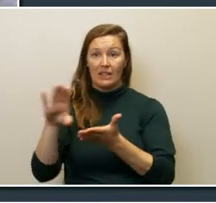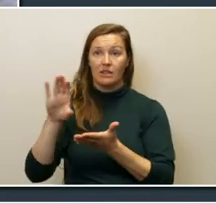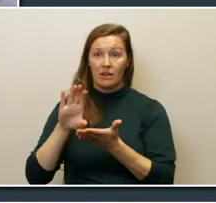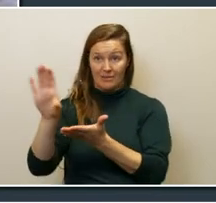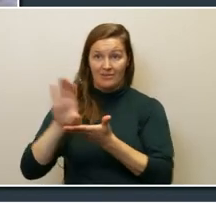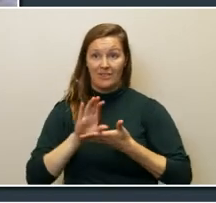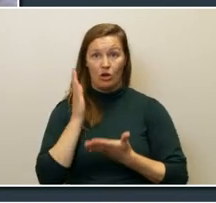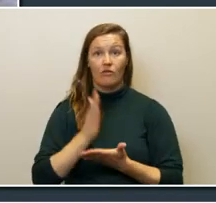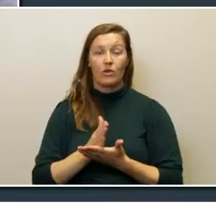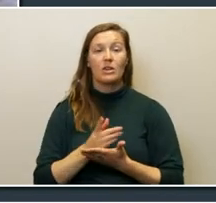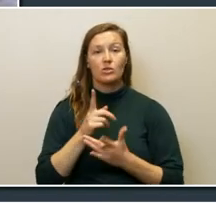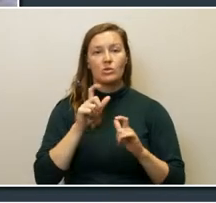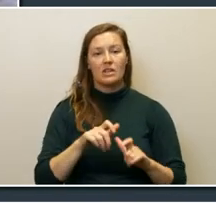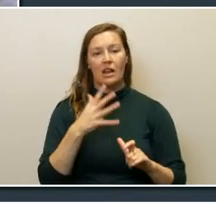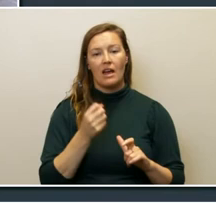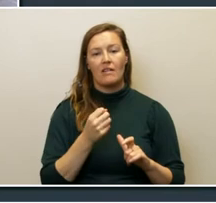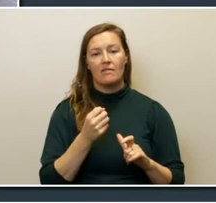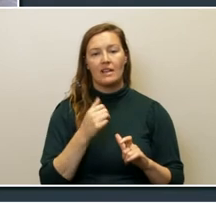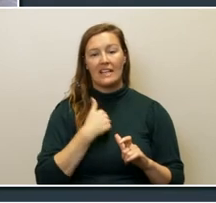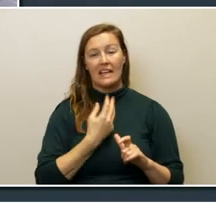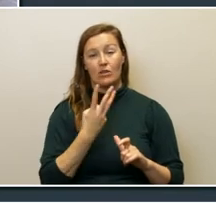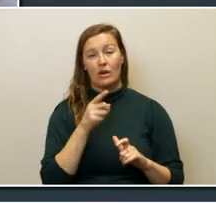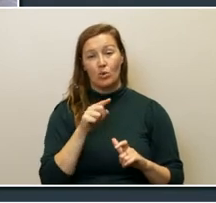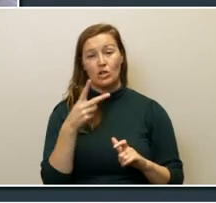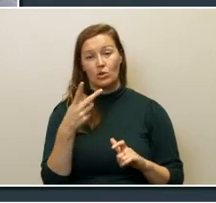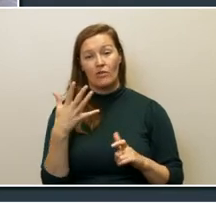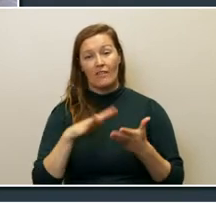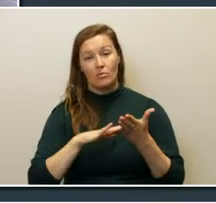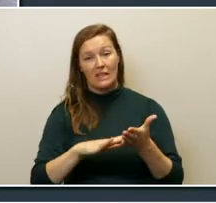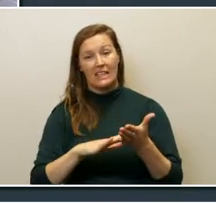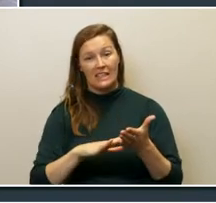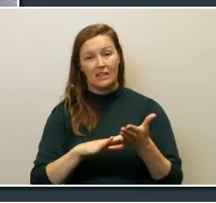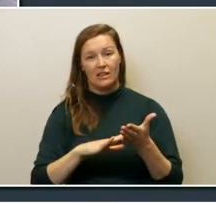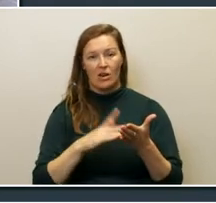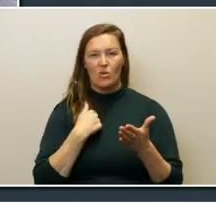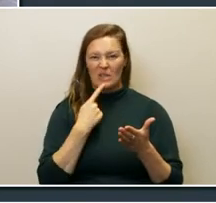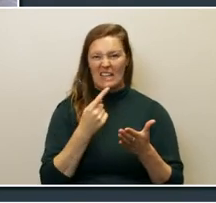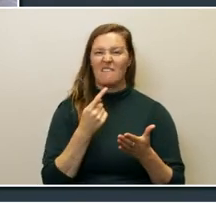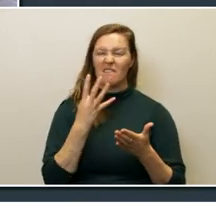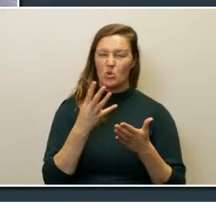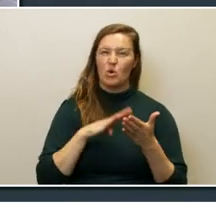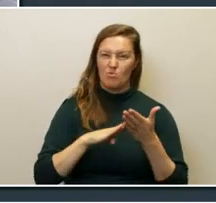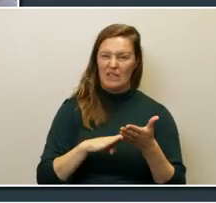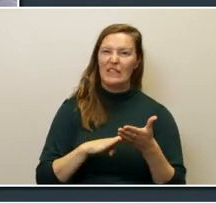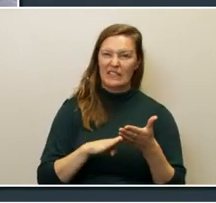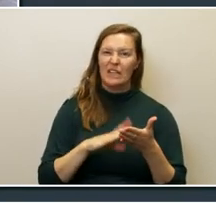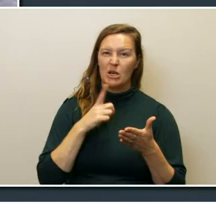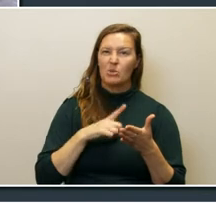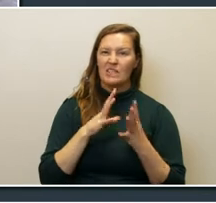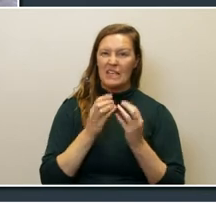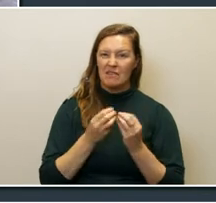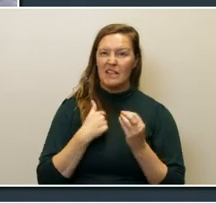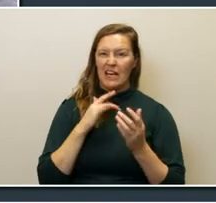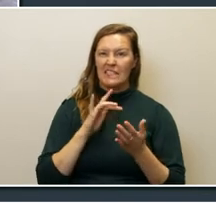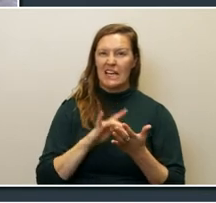confirmed. So you're still looking at a shortfall of 3.25 million? We're saying 4 because everything I